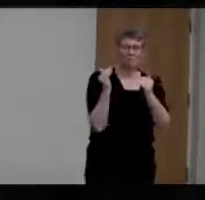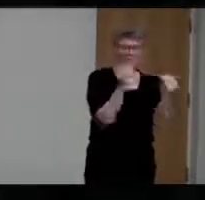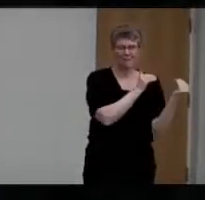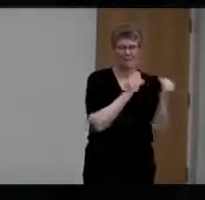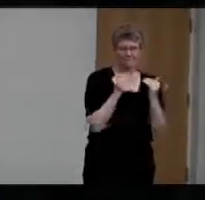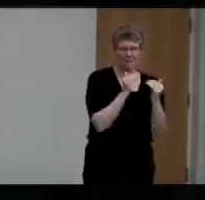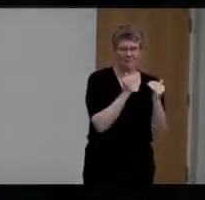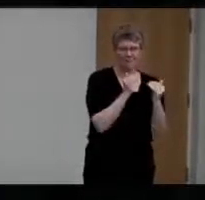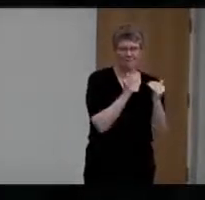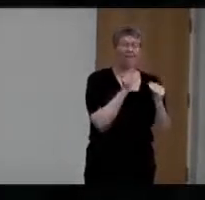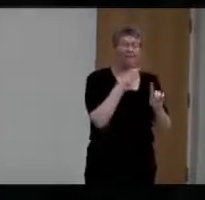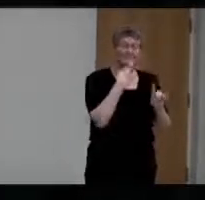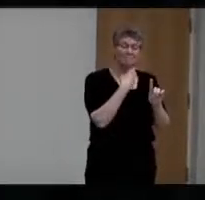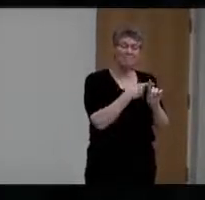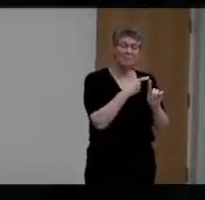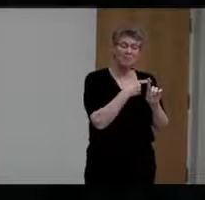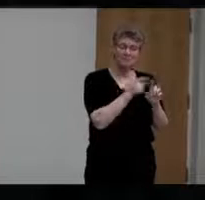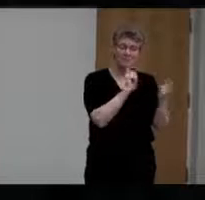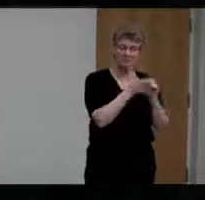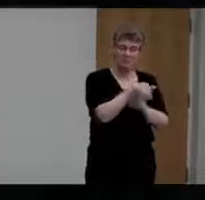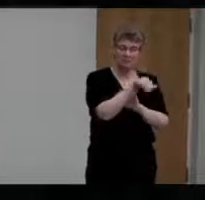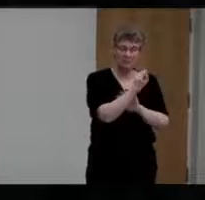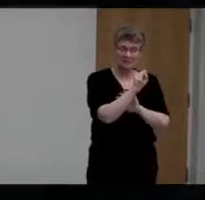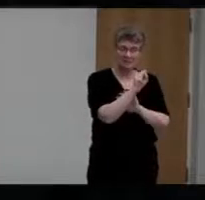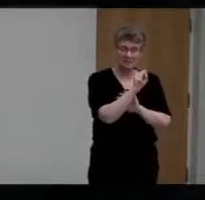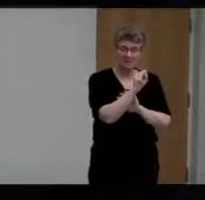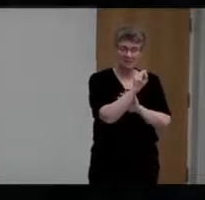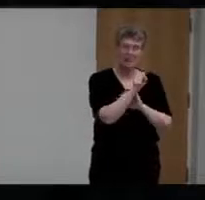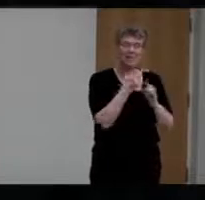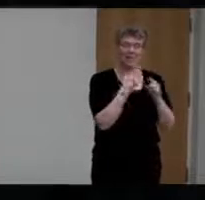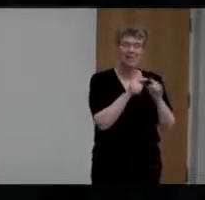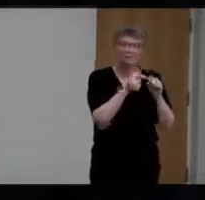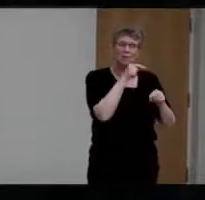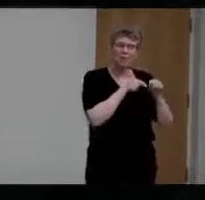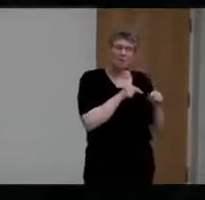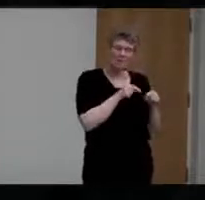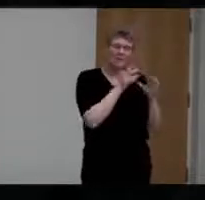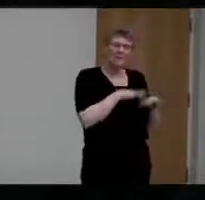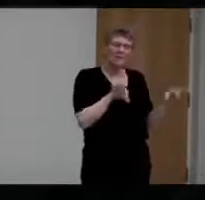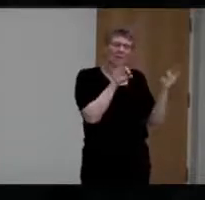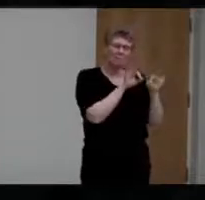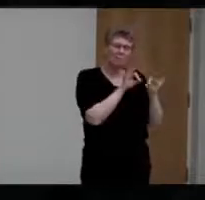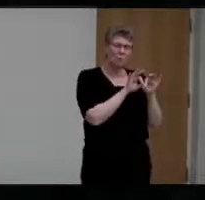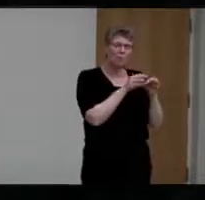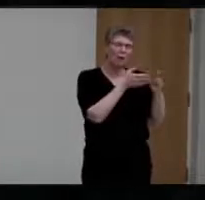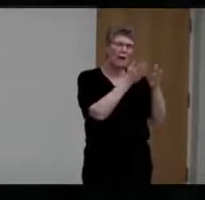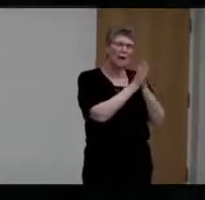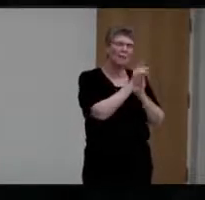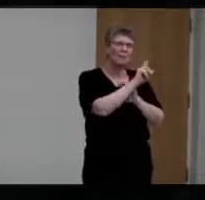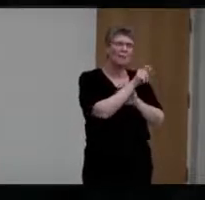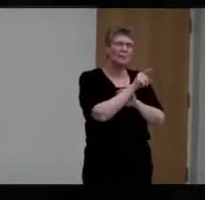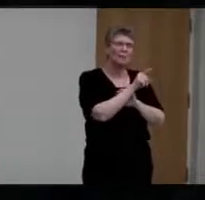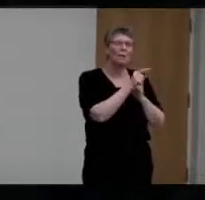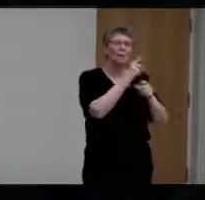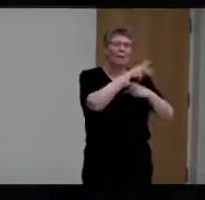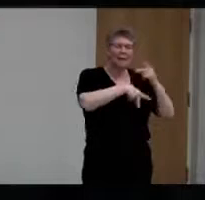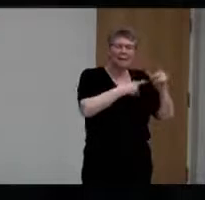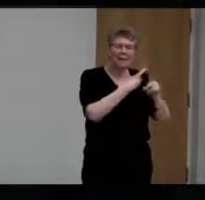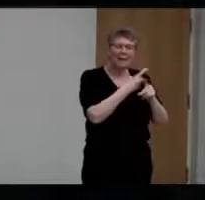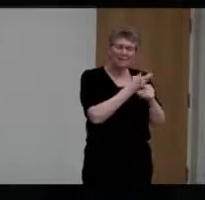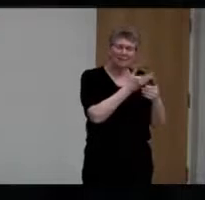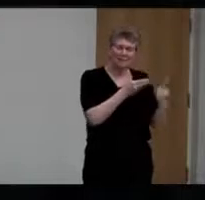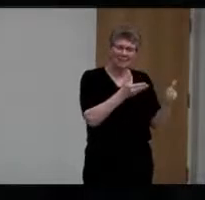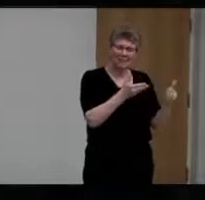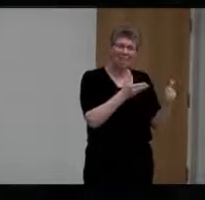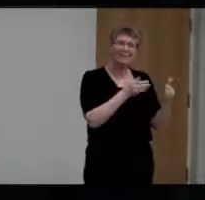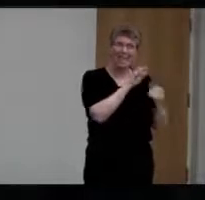bigger question, though, is what applications are we developing in the first place, right? Are we developing applications that